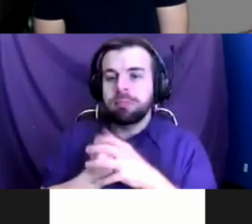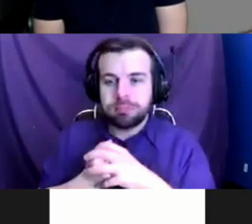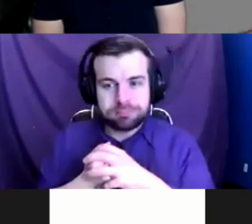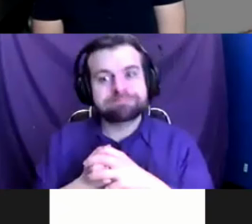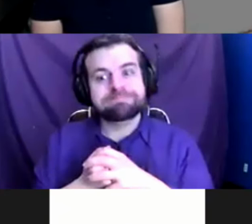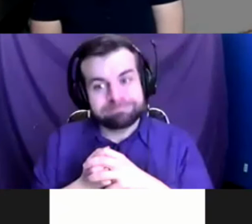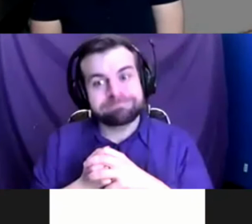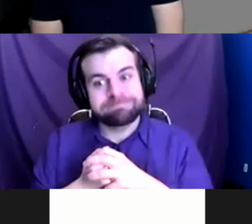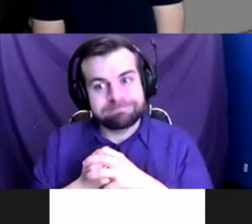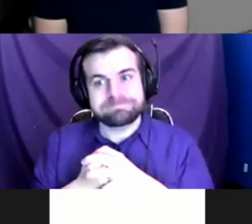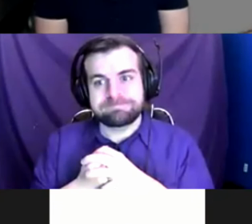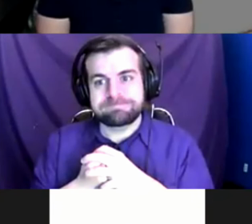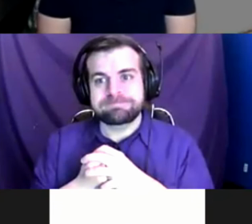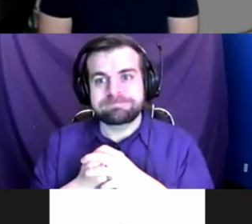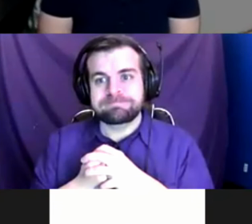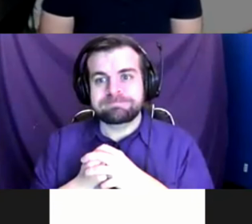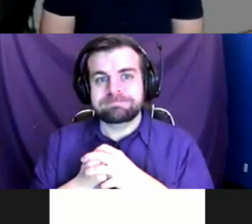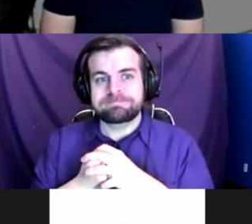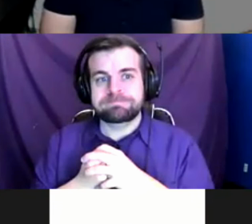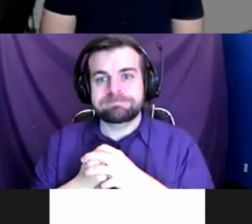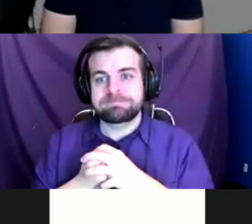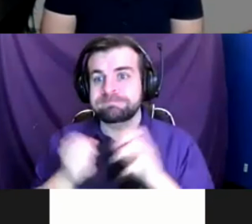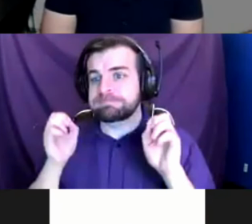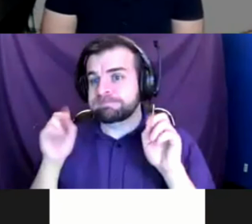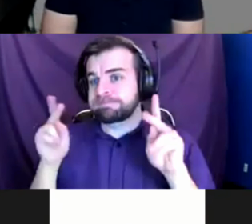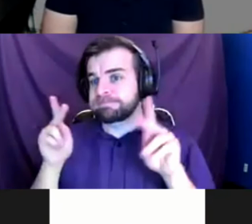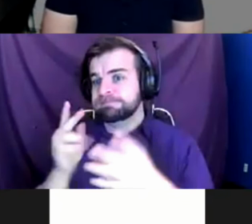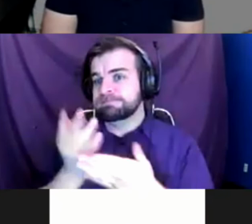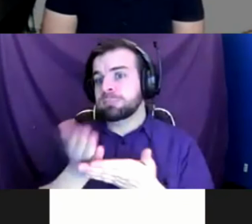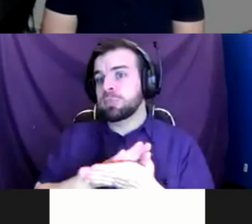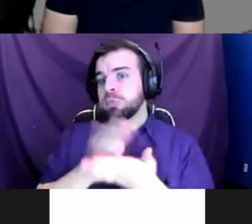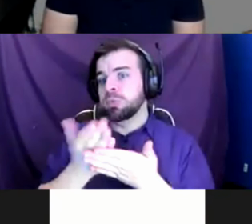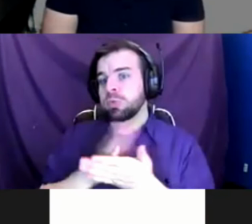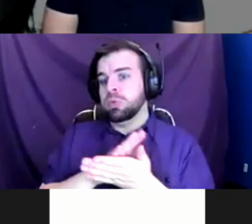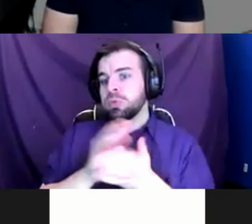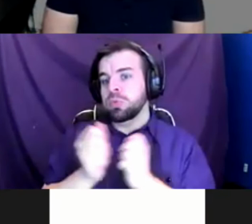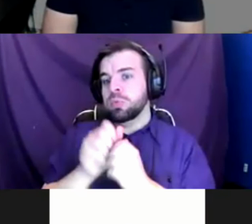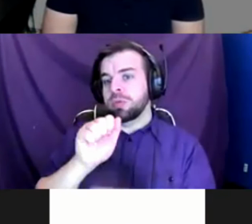All right, so how about cooking with Alexa? So this is fun.